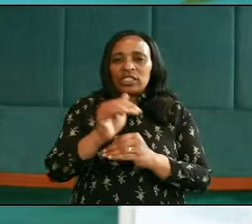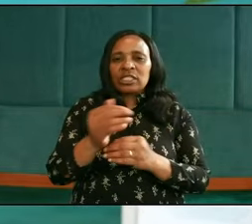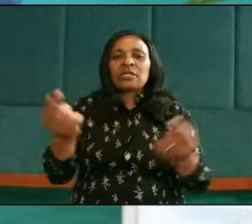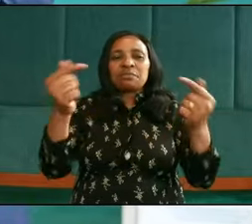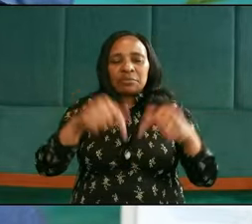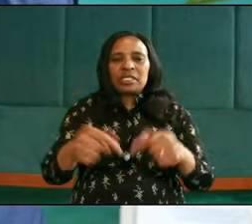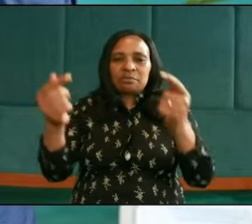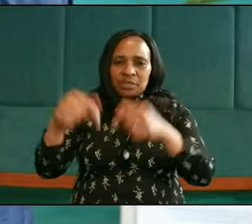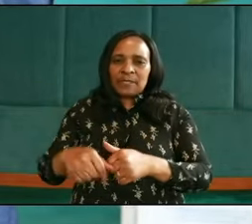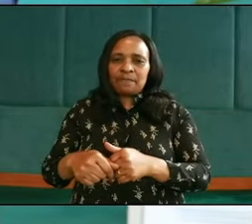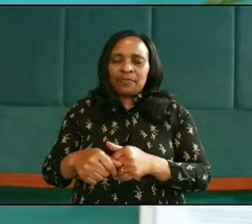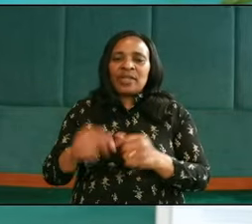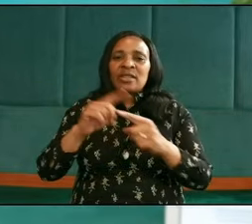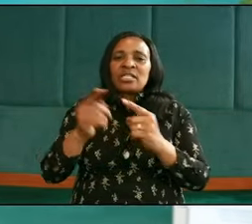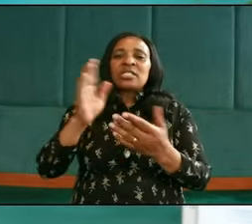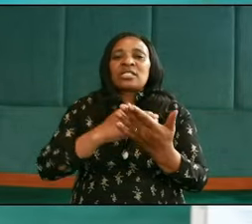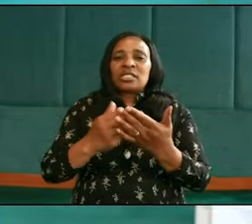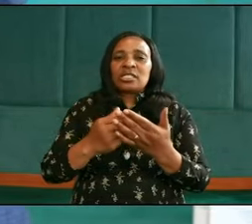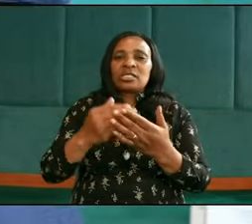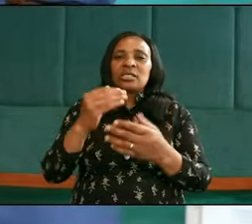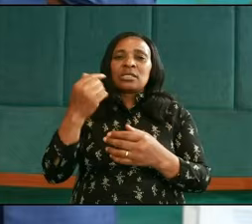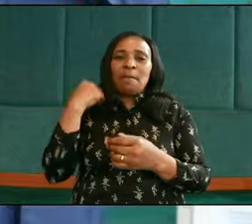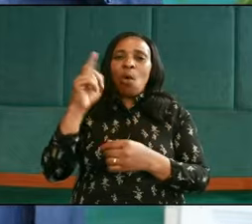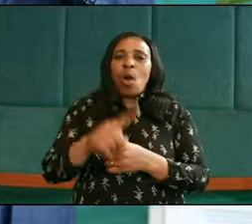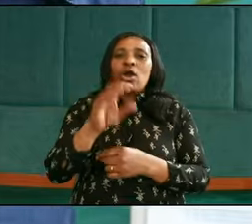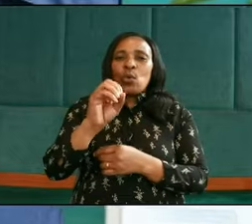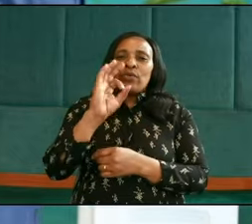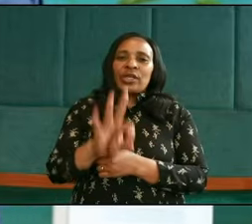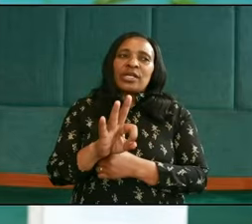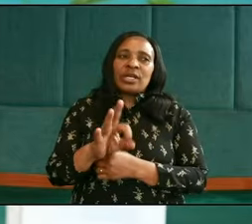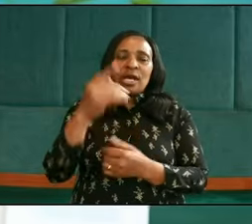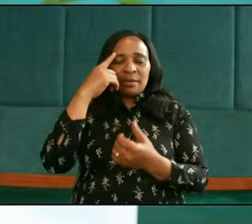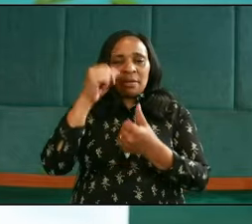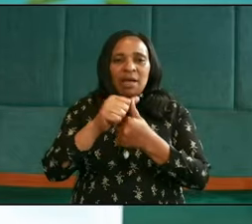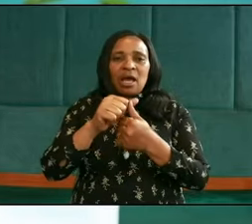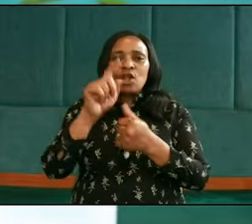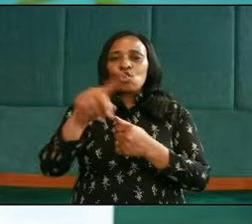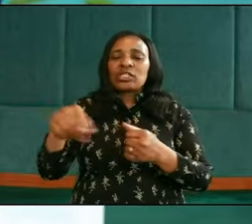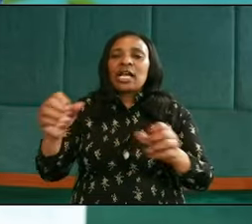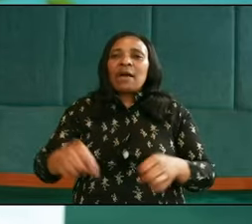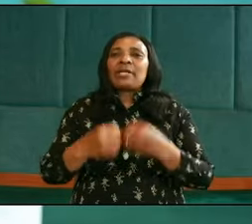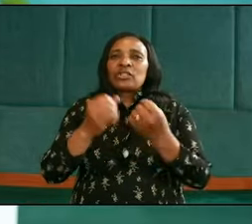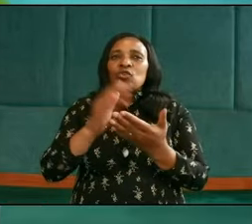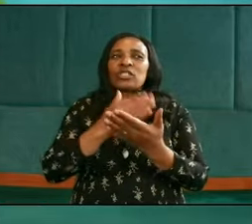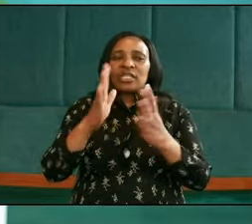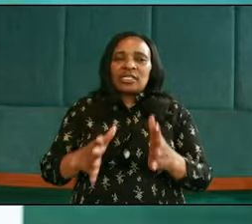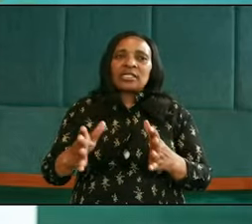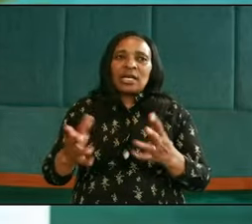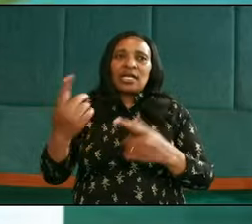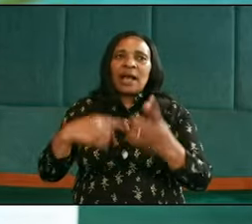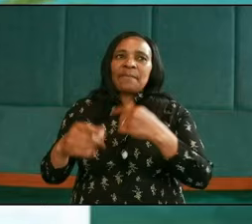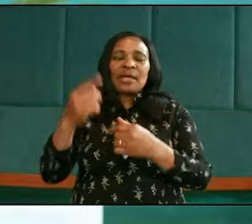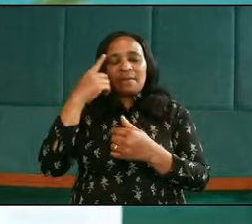them. We will be singing song 103, but remember, as all those are happening and choristers are coming,